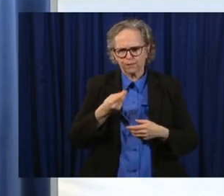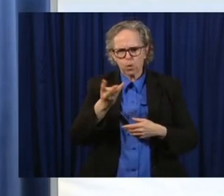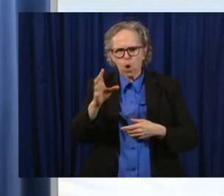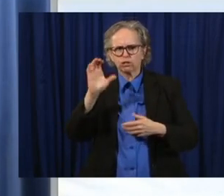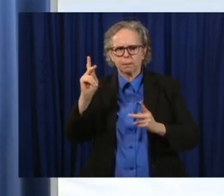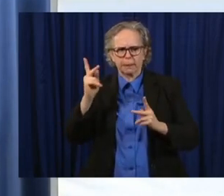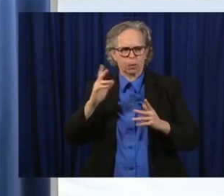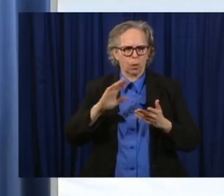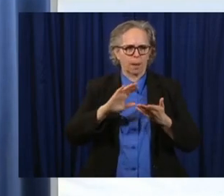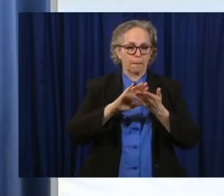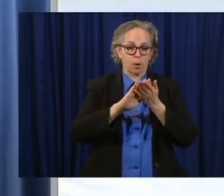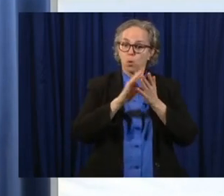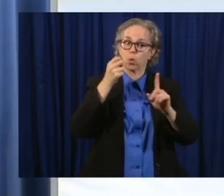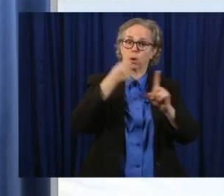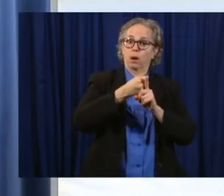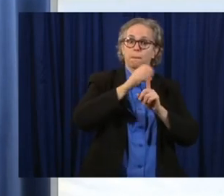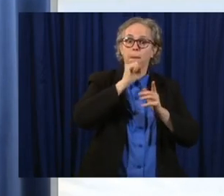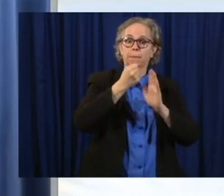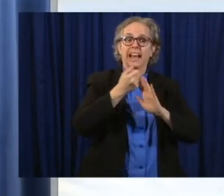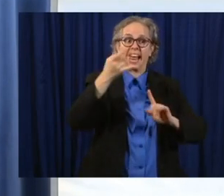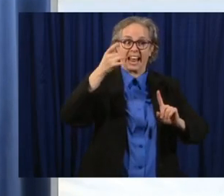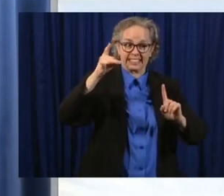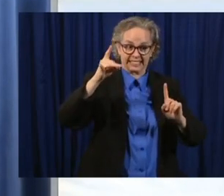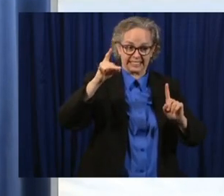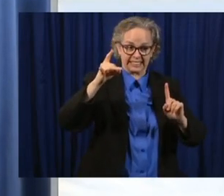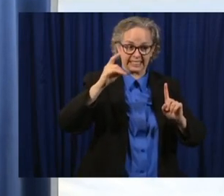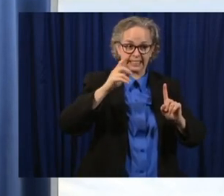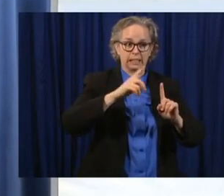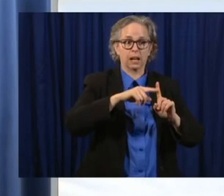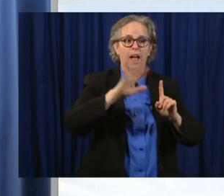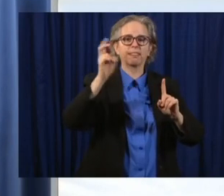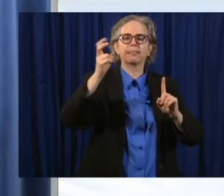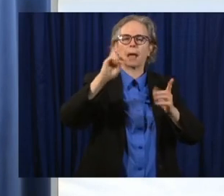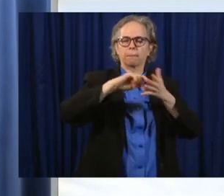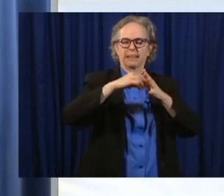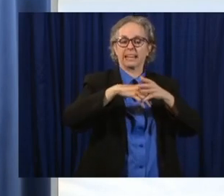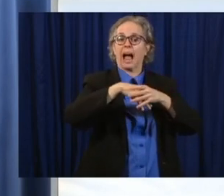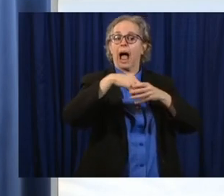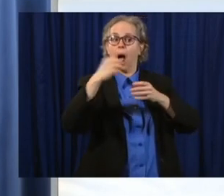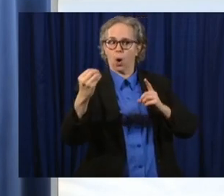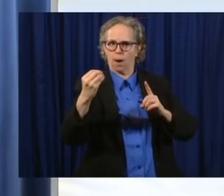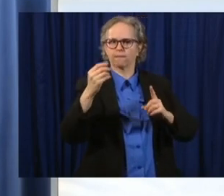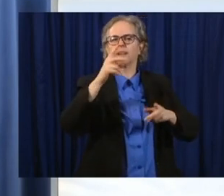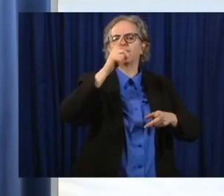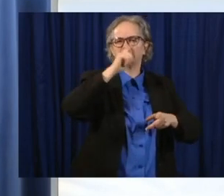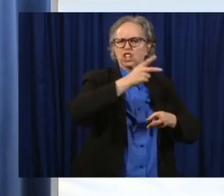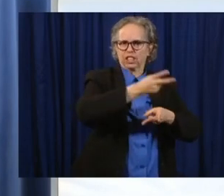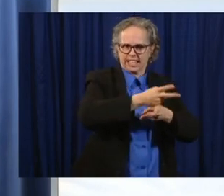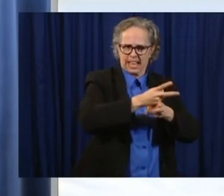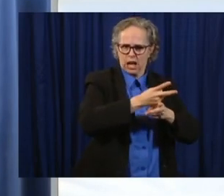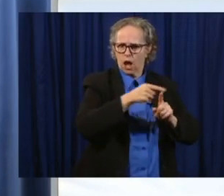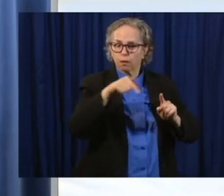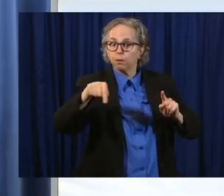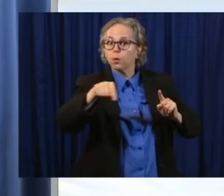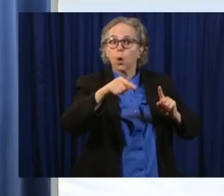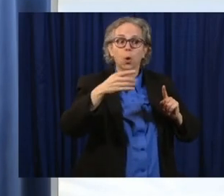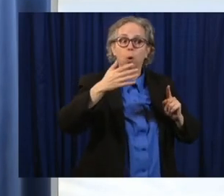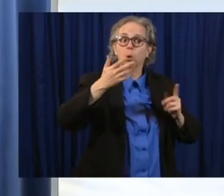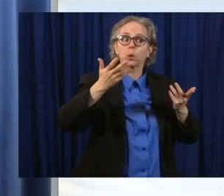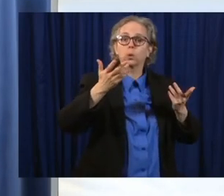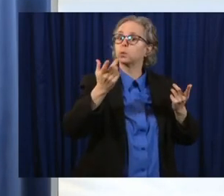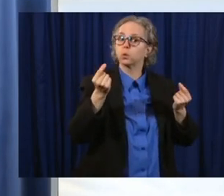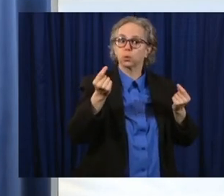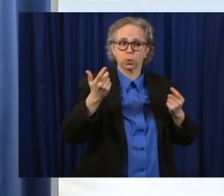Ohio. Today I'm announcing the state of Ohio will cover the cost for all of these young people to stay in care until this pandemic